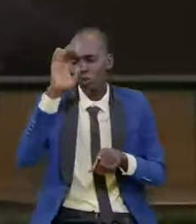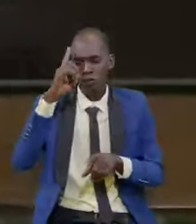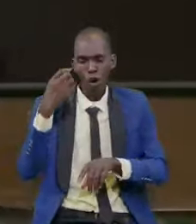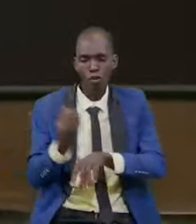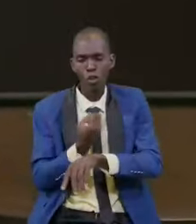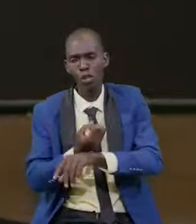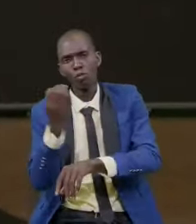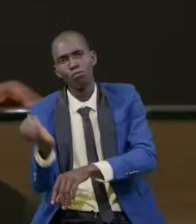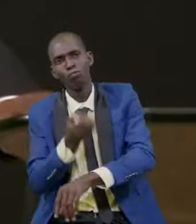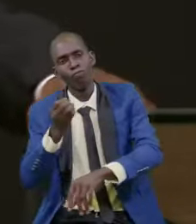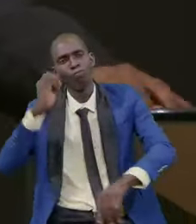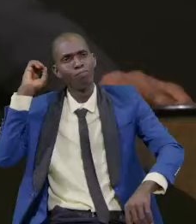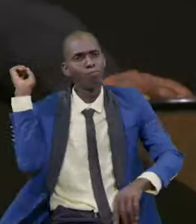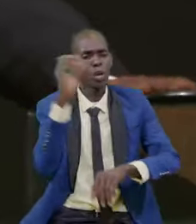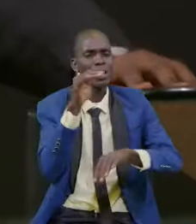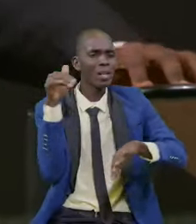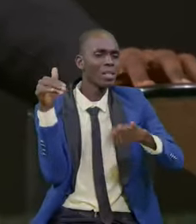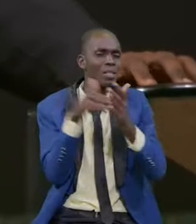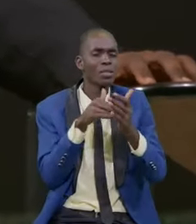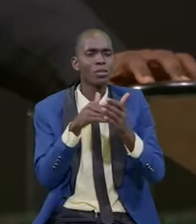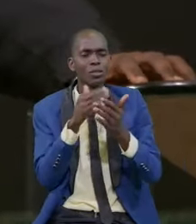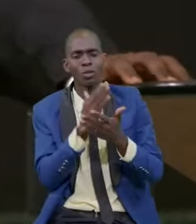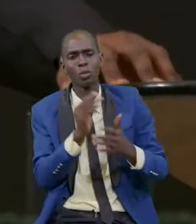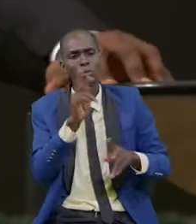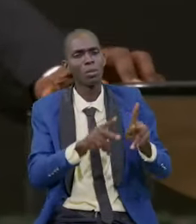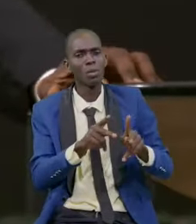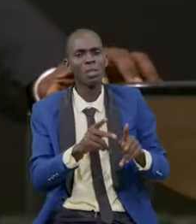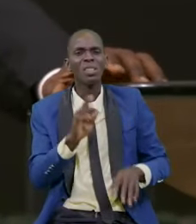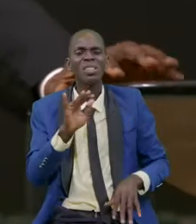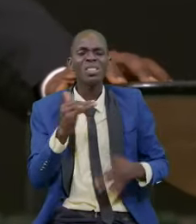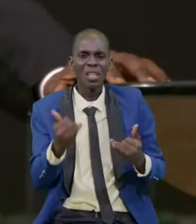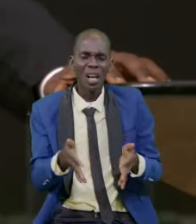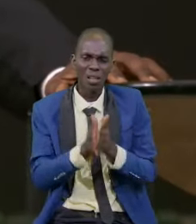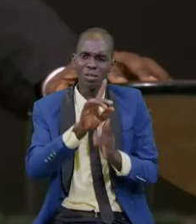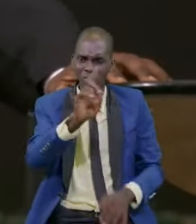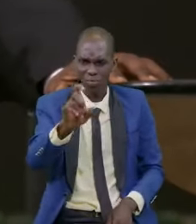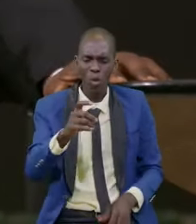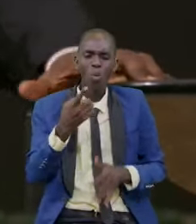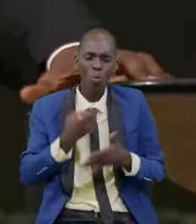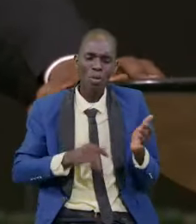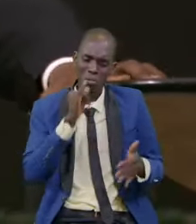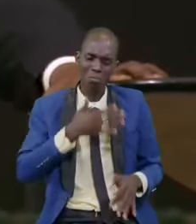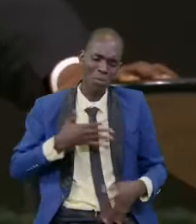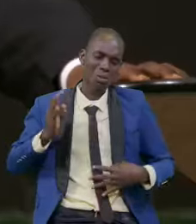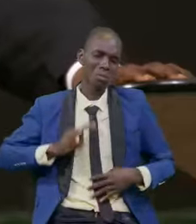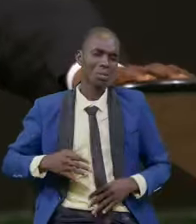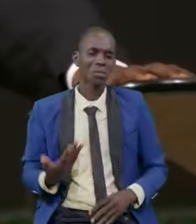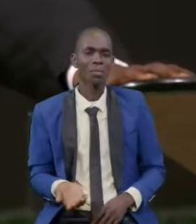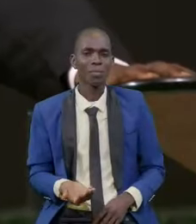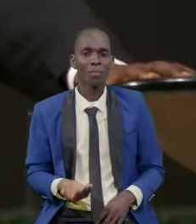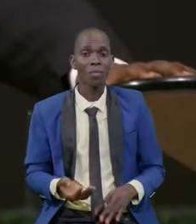people, now, what do I gain? If I pick up stones and all the